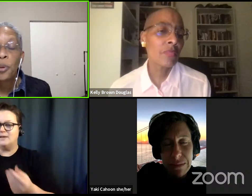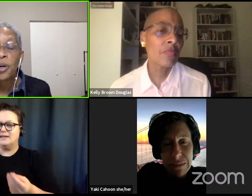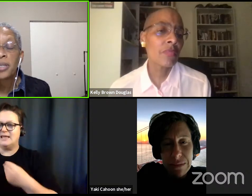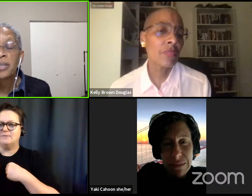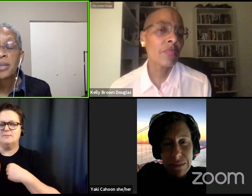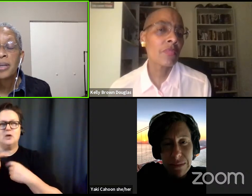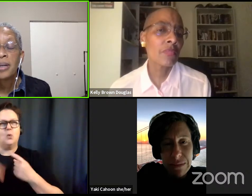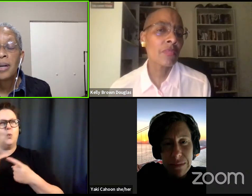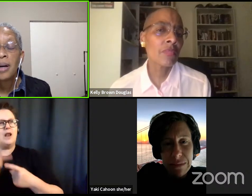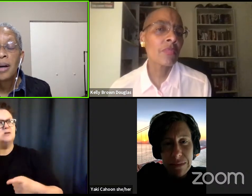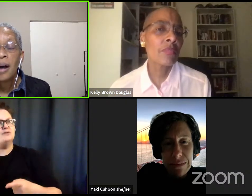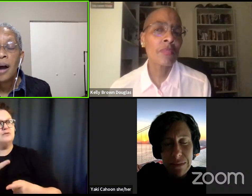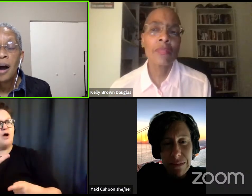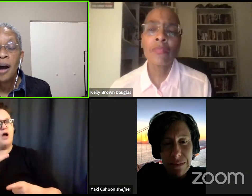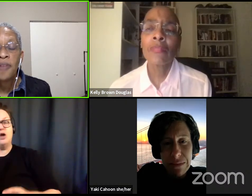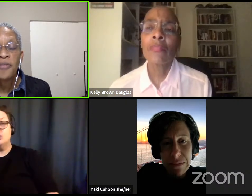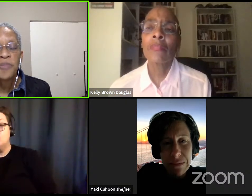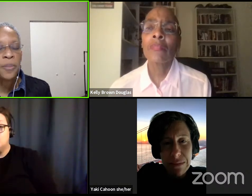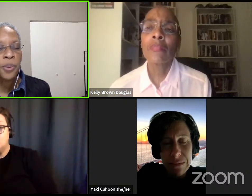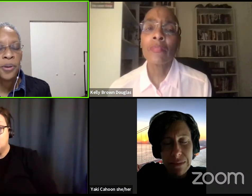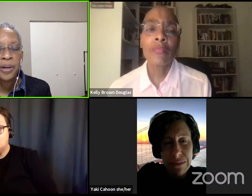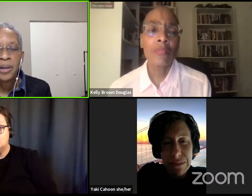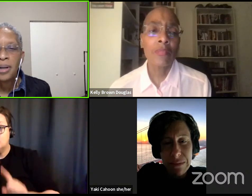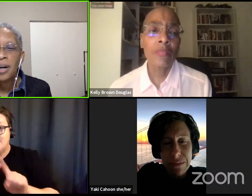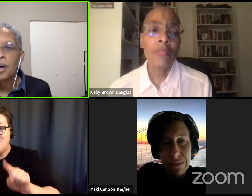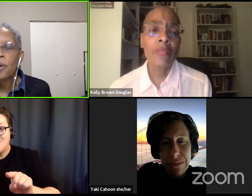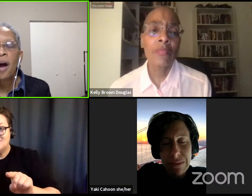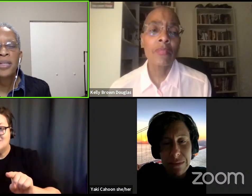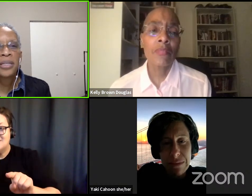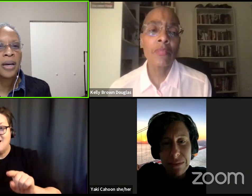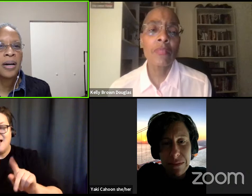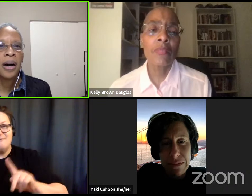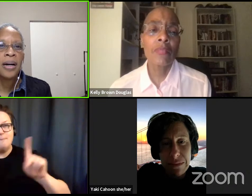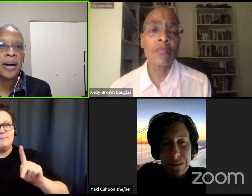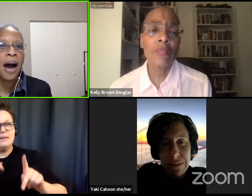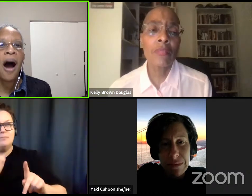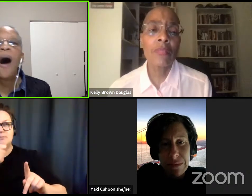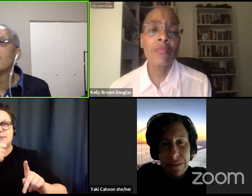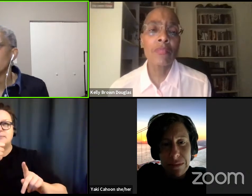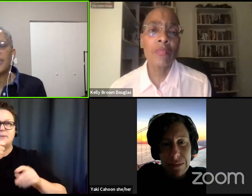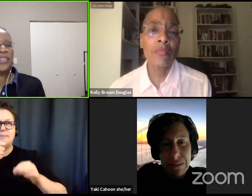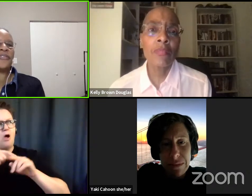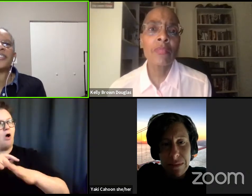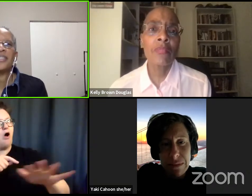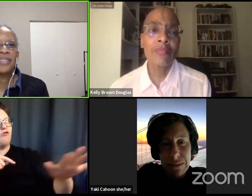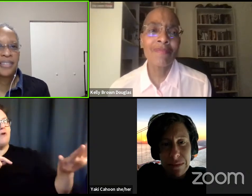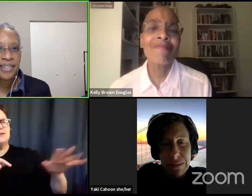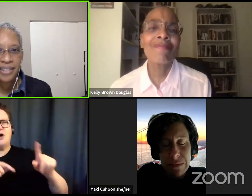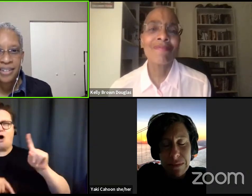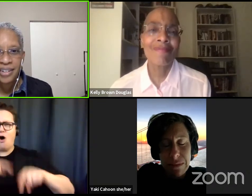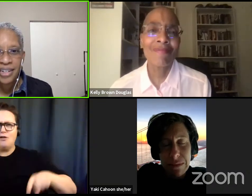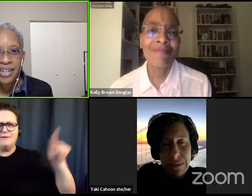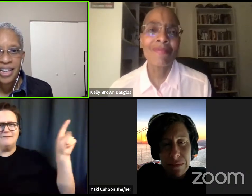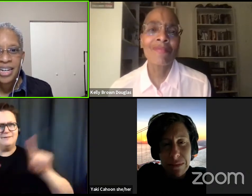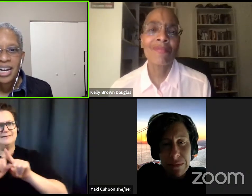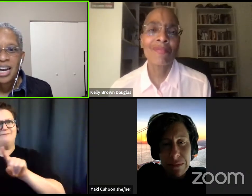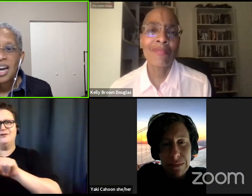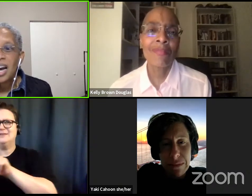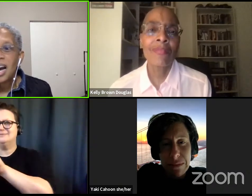news reports of people across all of our differences,